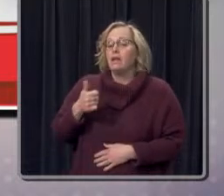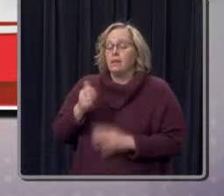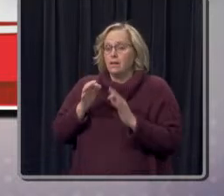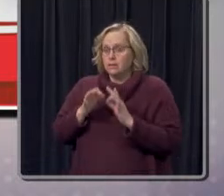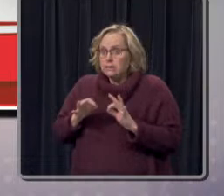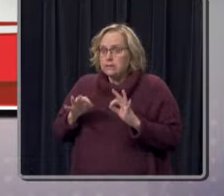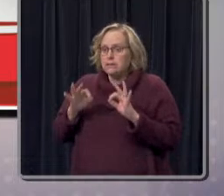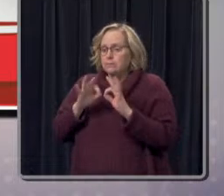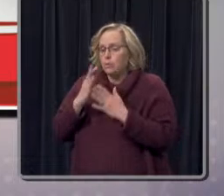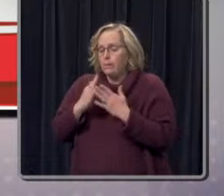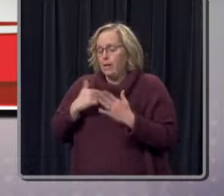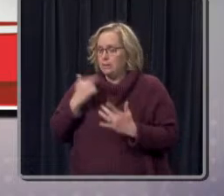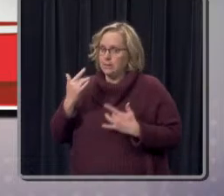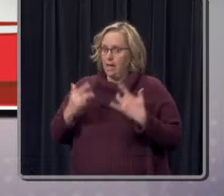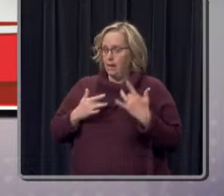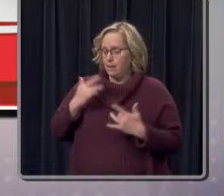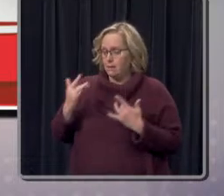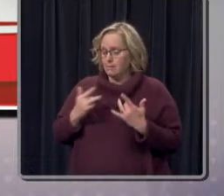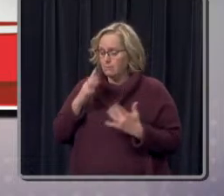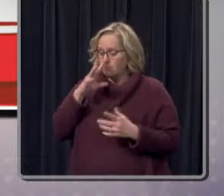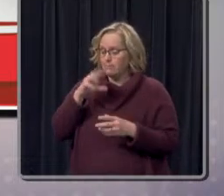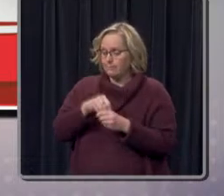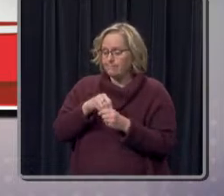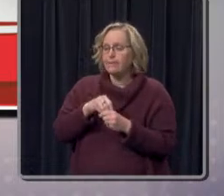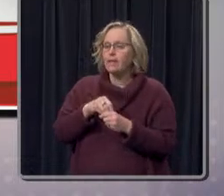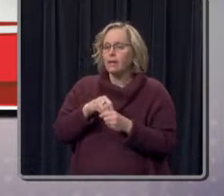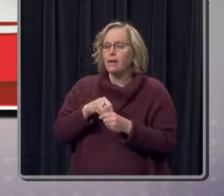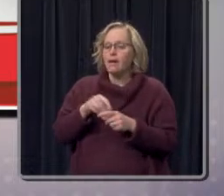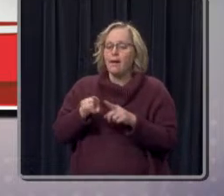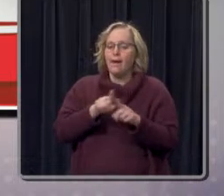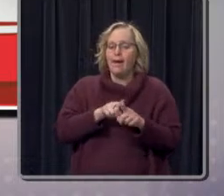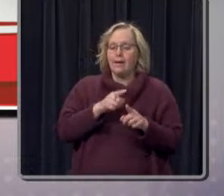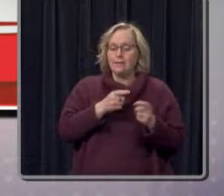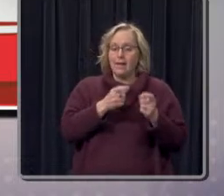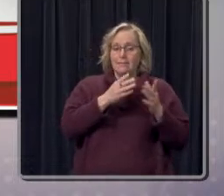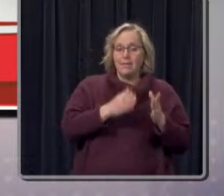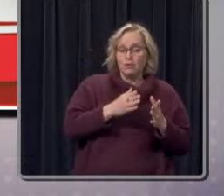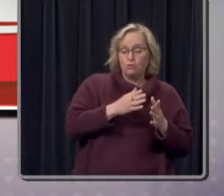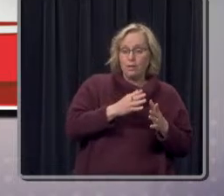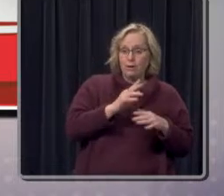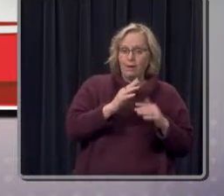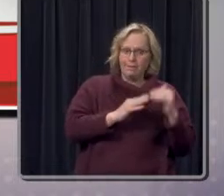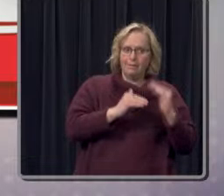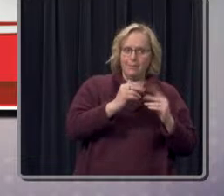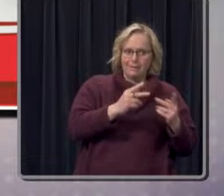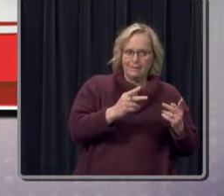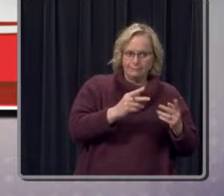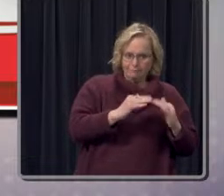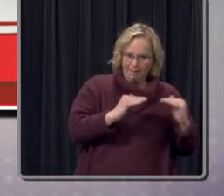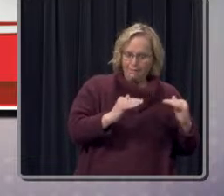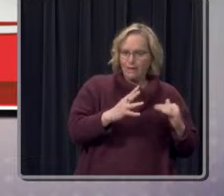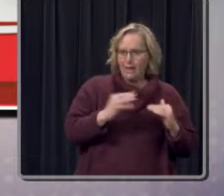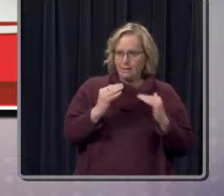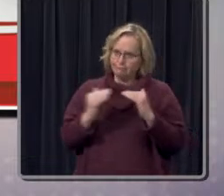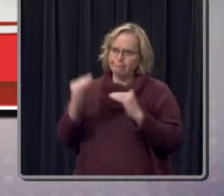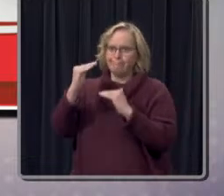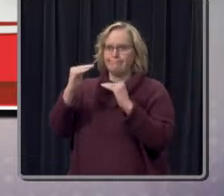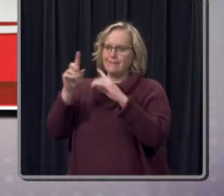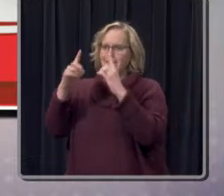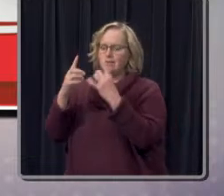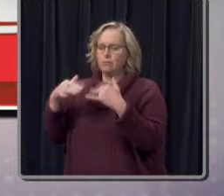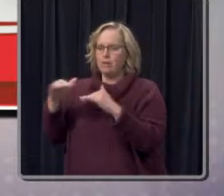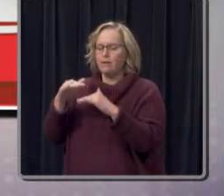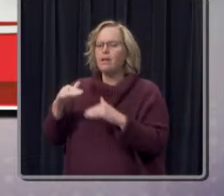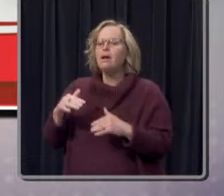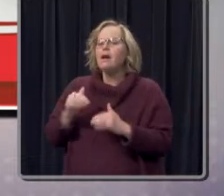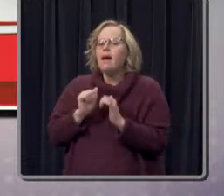have been very excited to participate in, both as an administrator at the building level and now here at the district level, and that's the whole idea of how we utilize